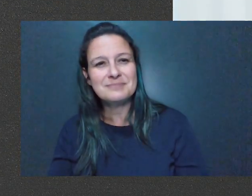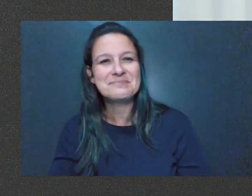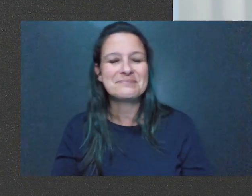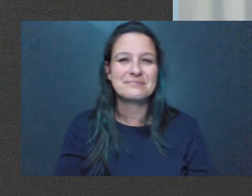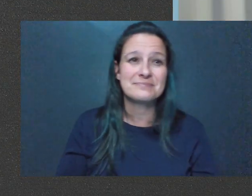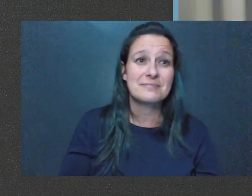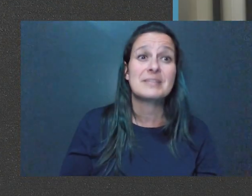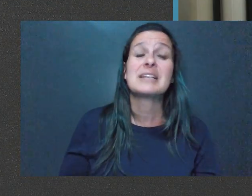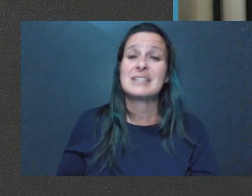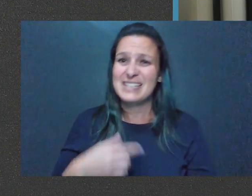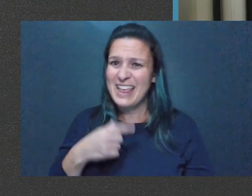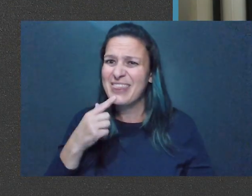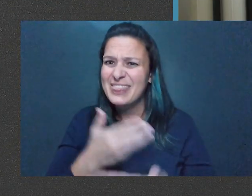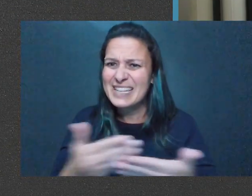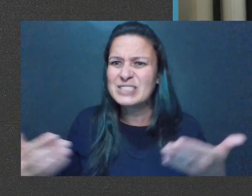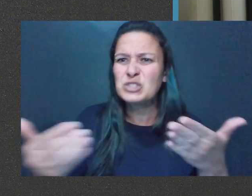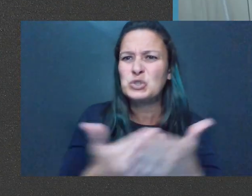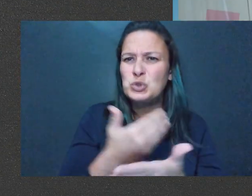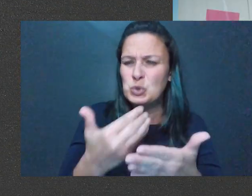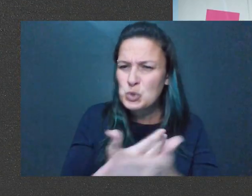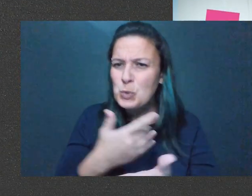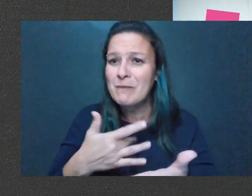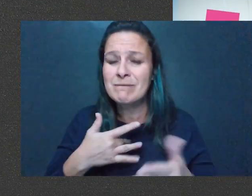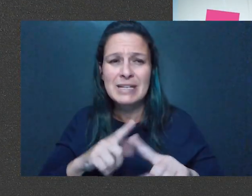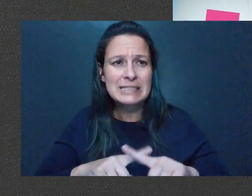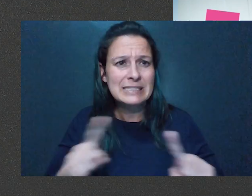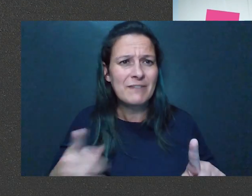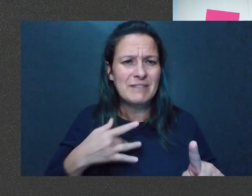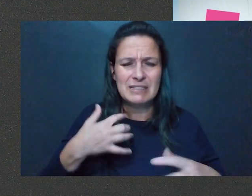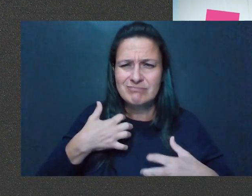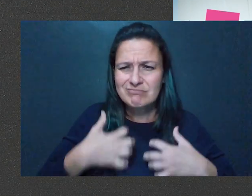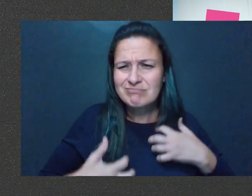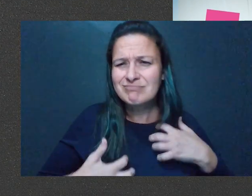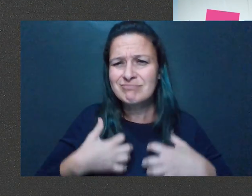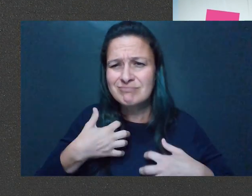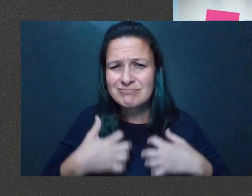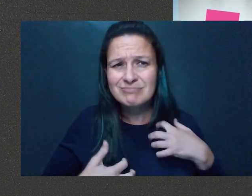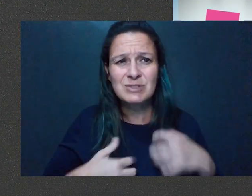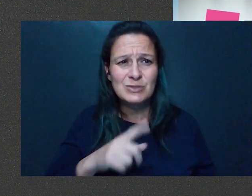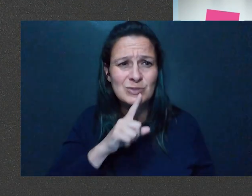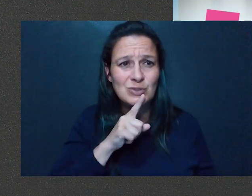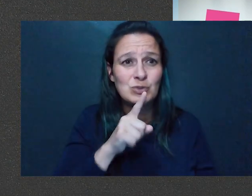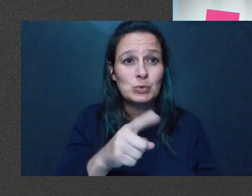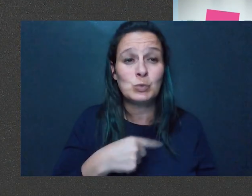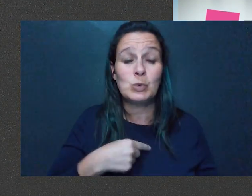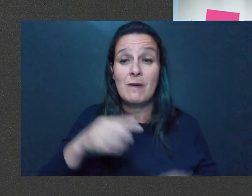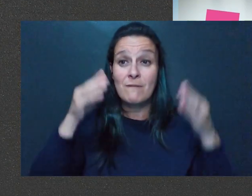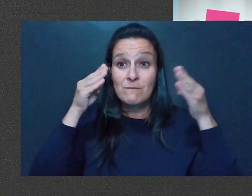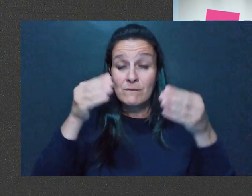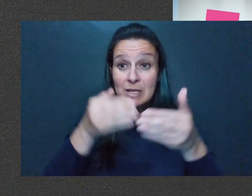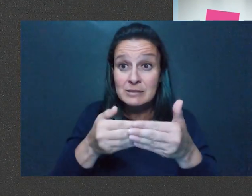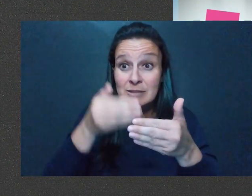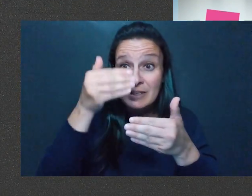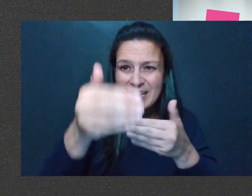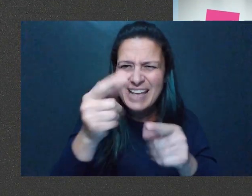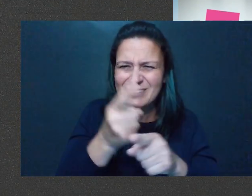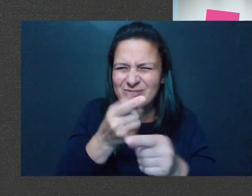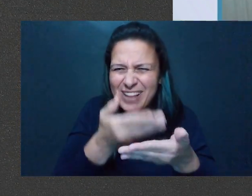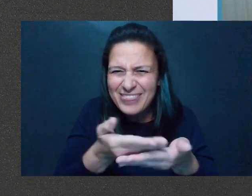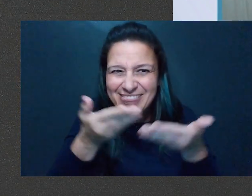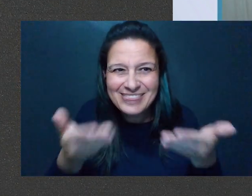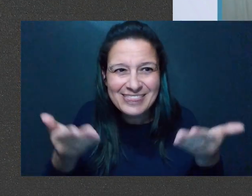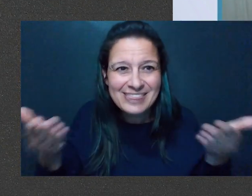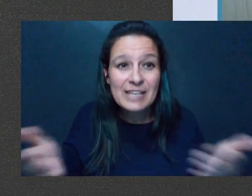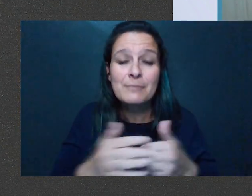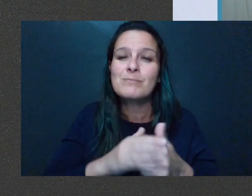When things feel different because they're new, you feel jumbled up inside, it's true. You focus on the next right thing